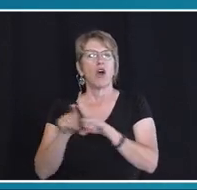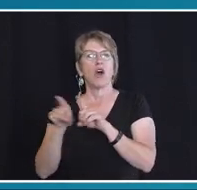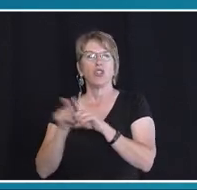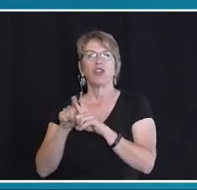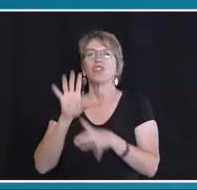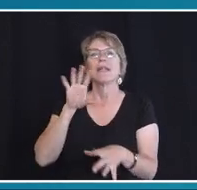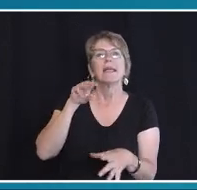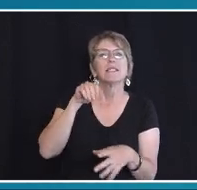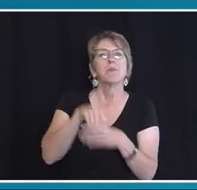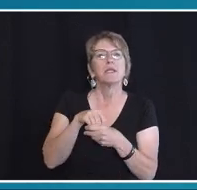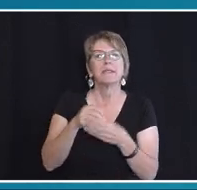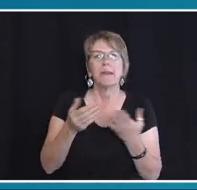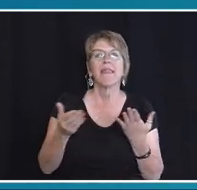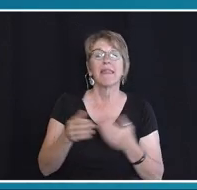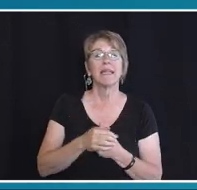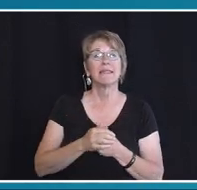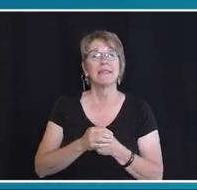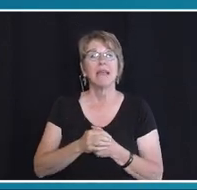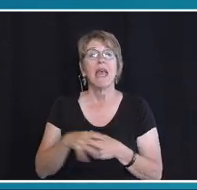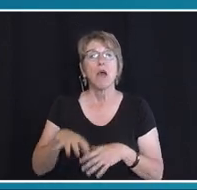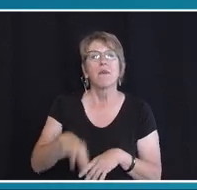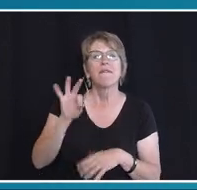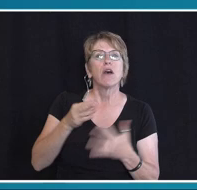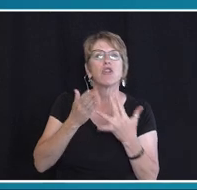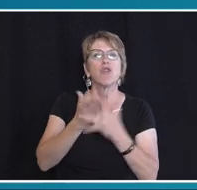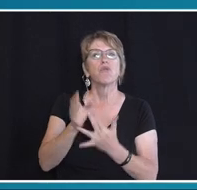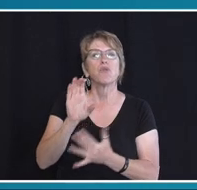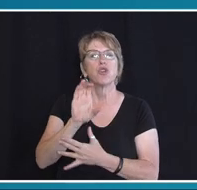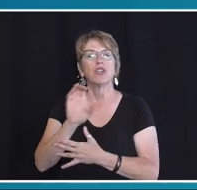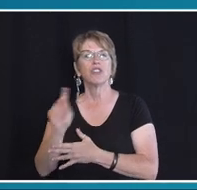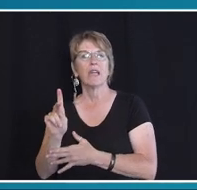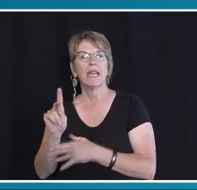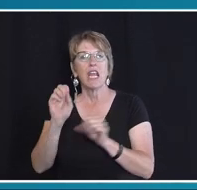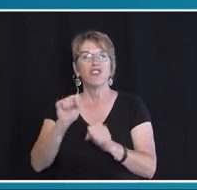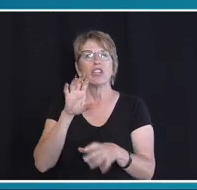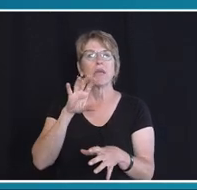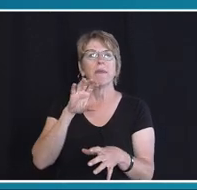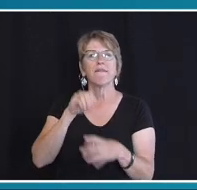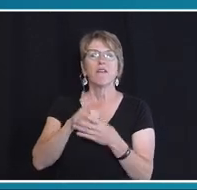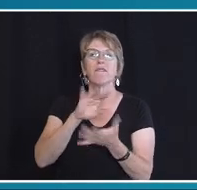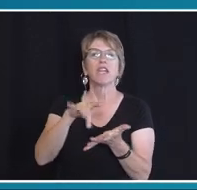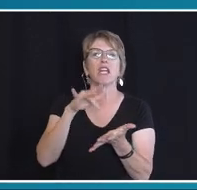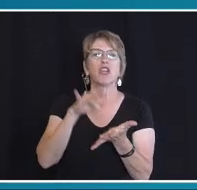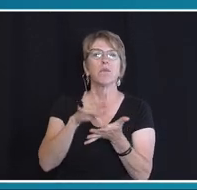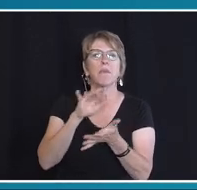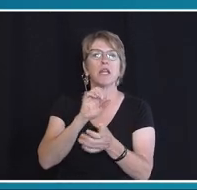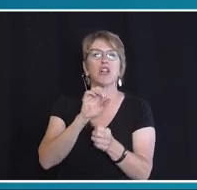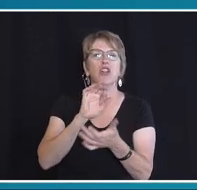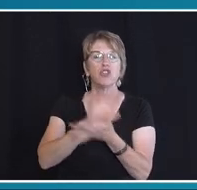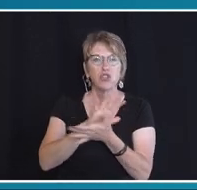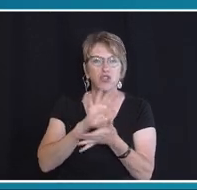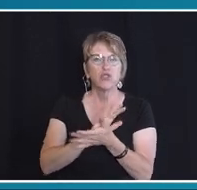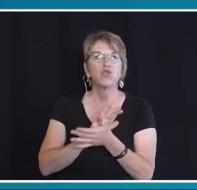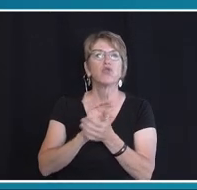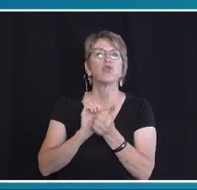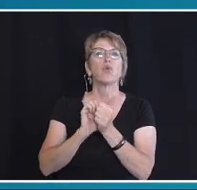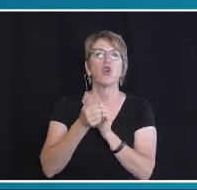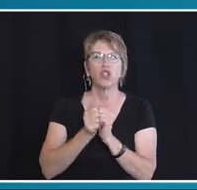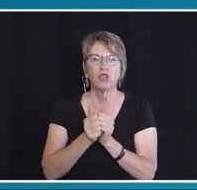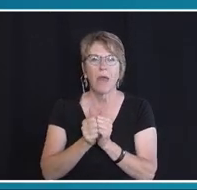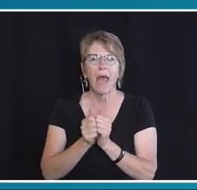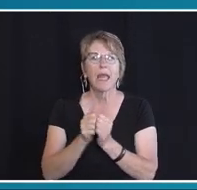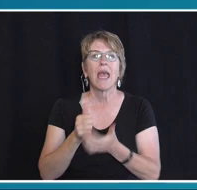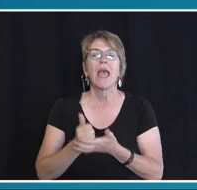participate in things, and we found out through Courage Kinney that she could participate in her middle school track and that they were able to help us